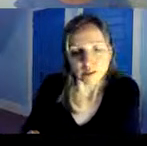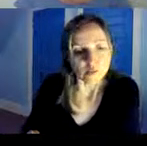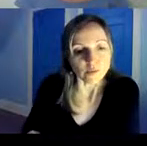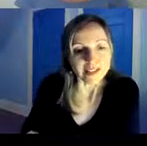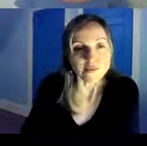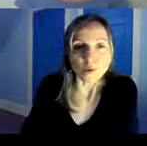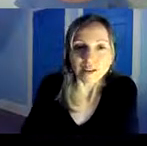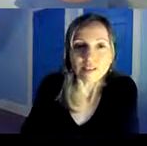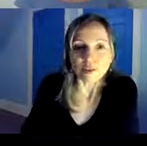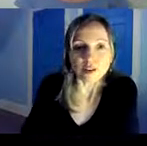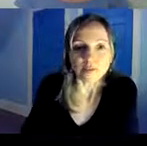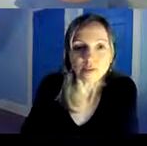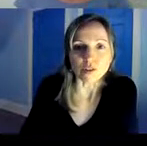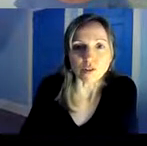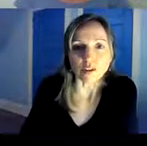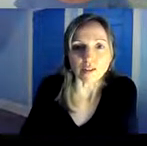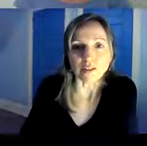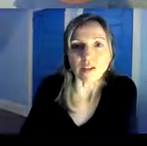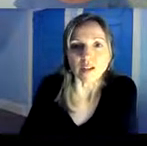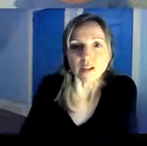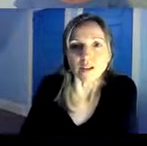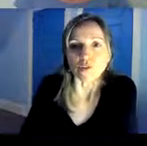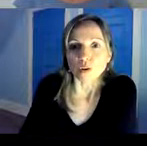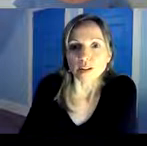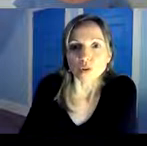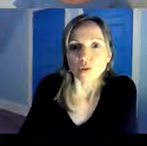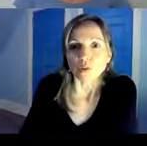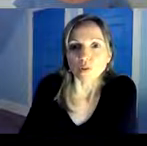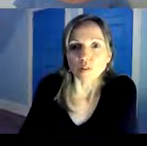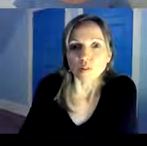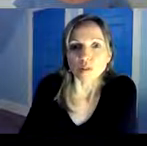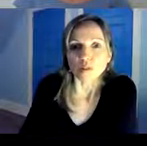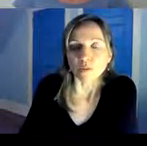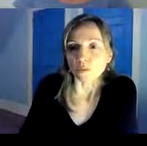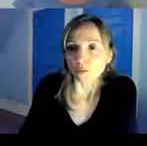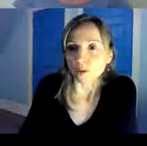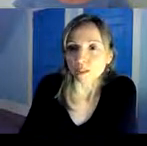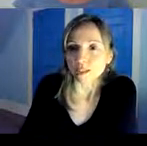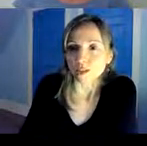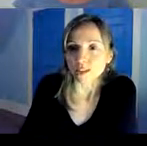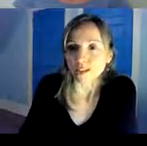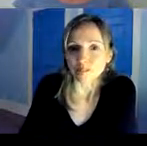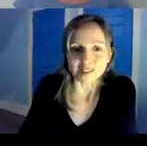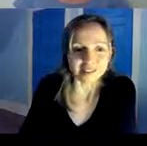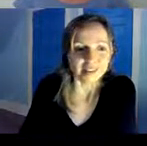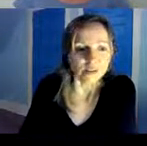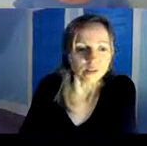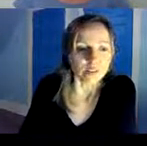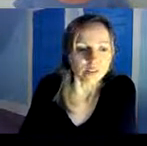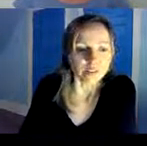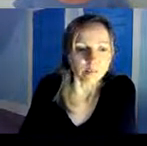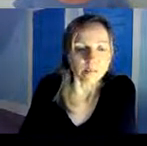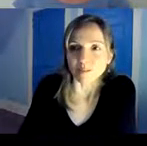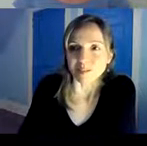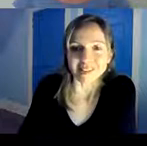So if you have these ground covers in your garden and you're trying to remove them, you know how tenacious they can be. So